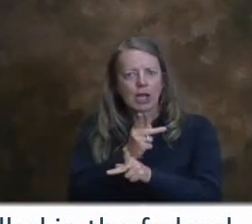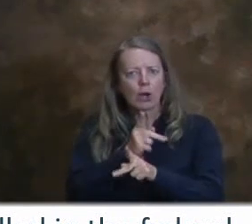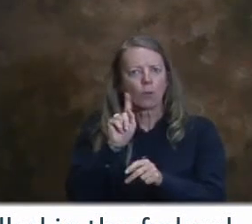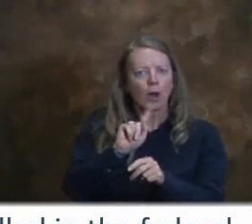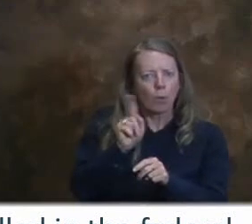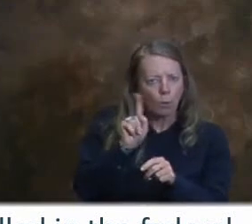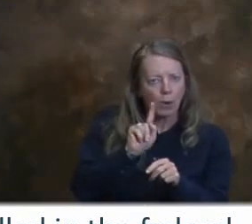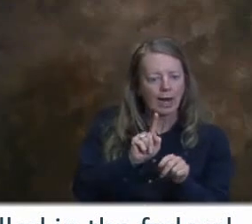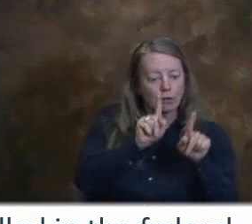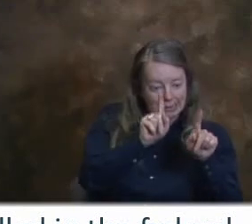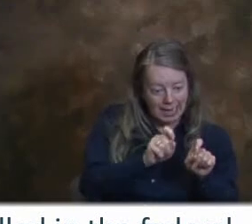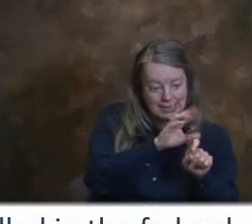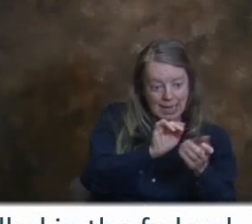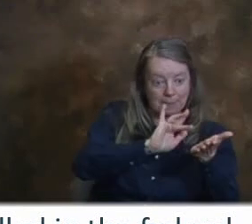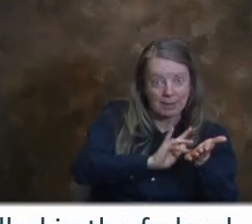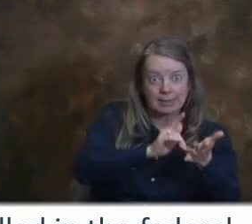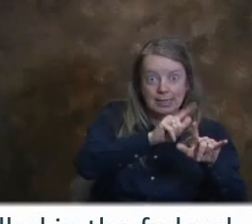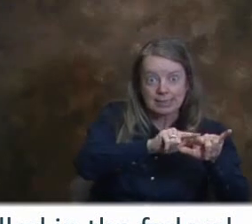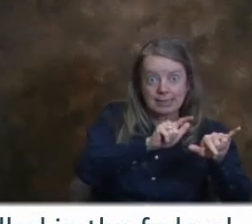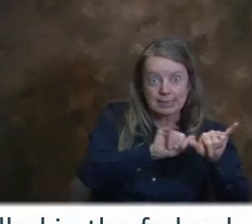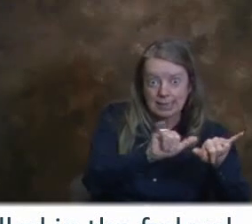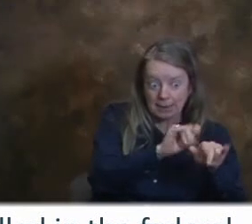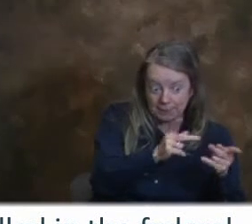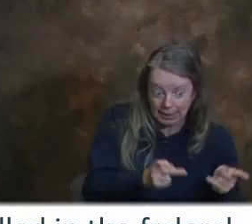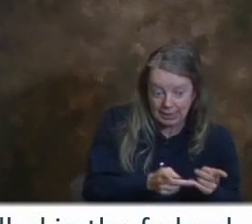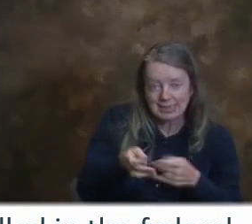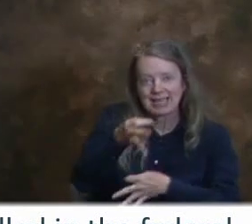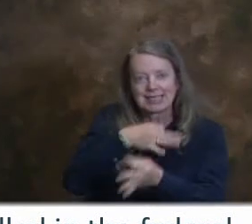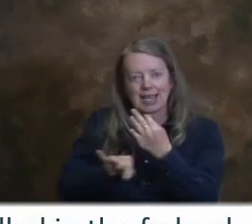treat versus just having treatment.